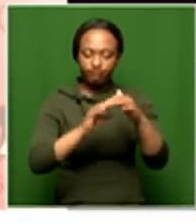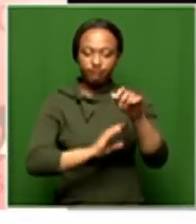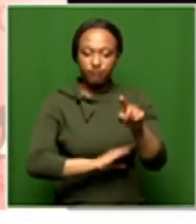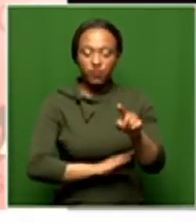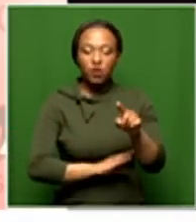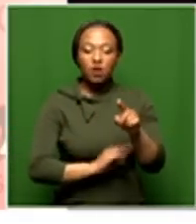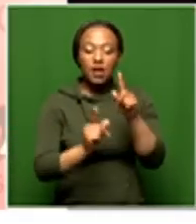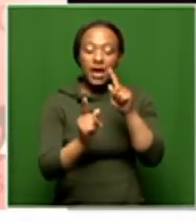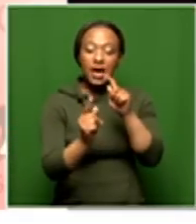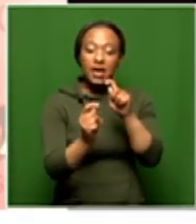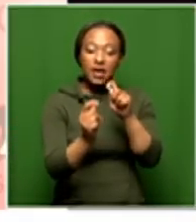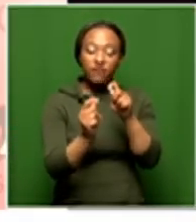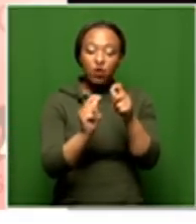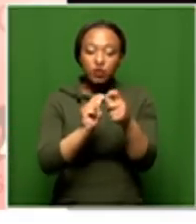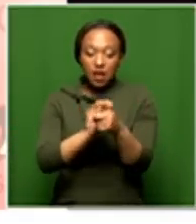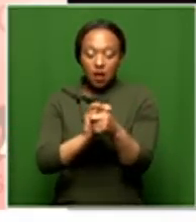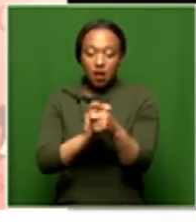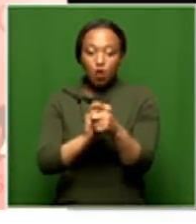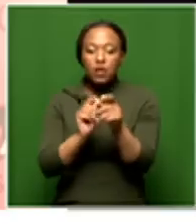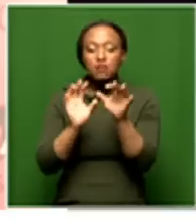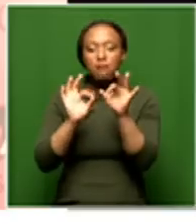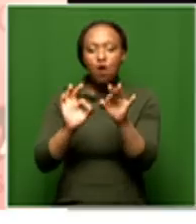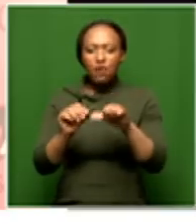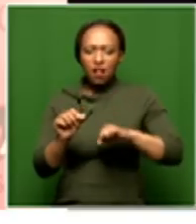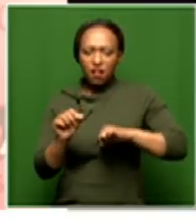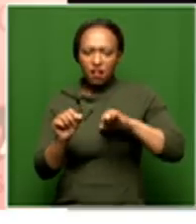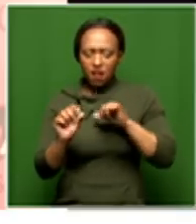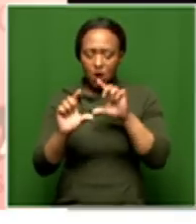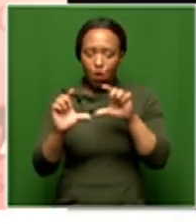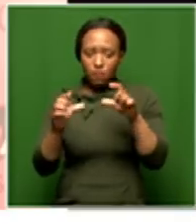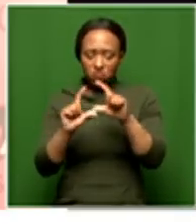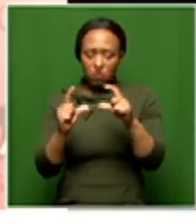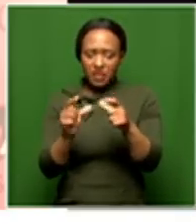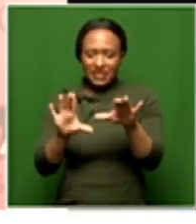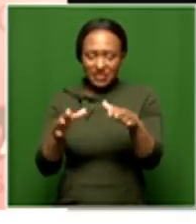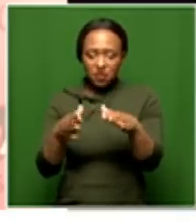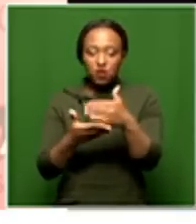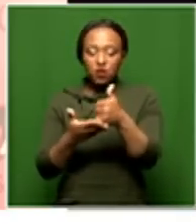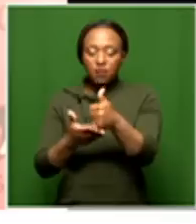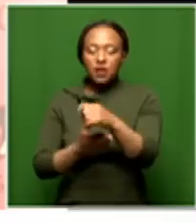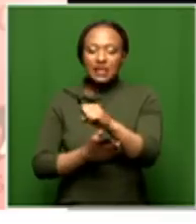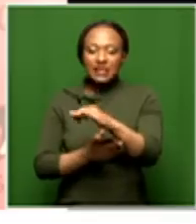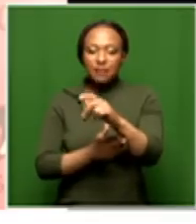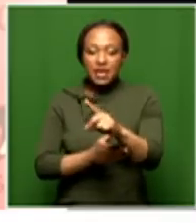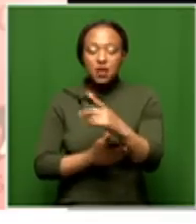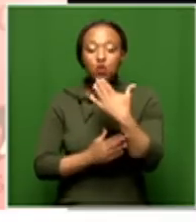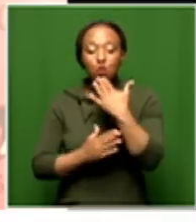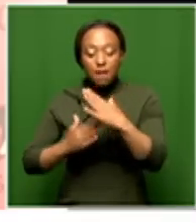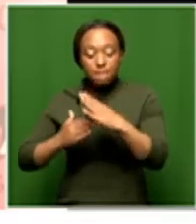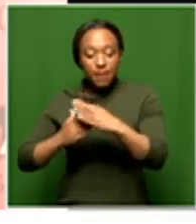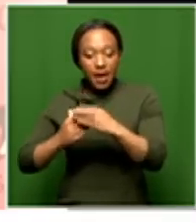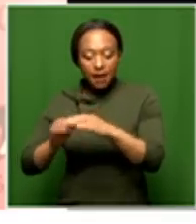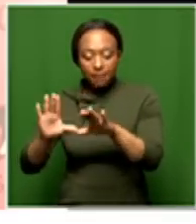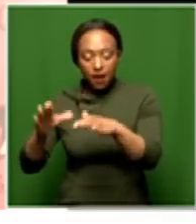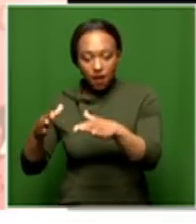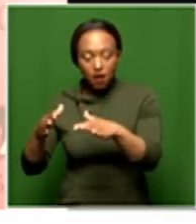a Revolutionary Morality Committee, which will assist the SACP cadres and members